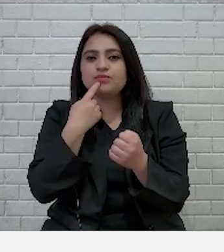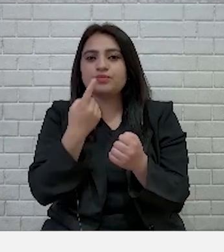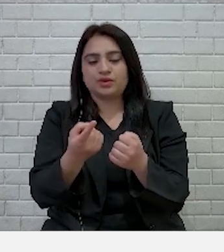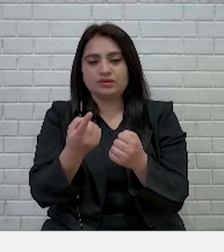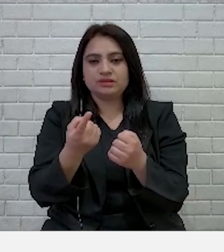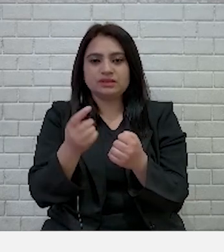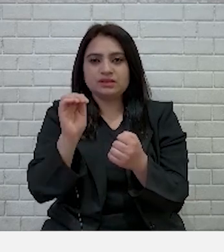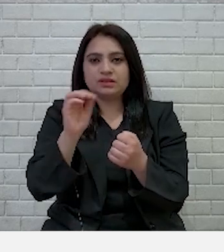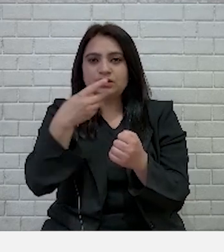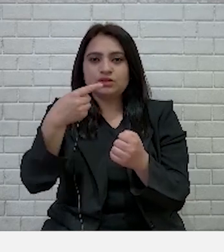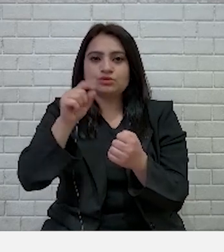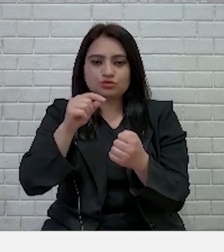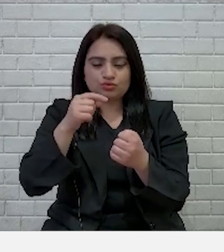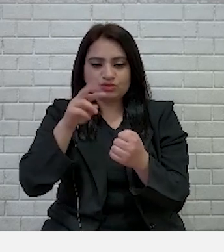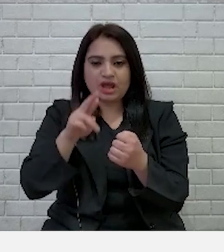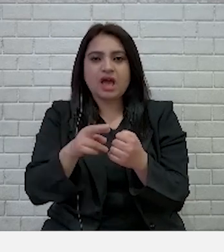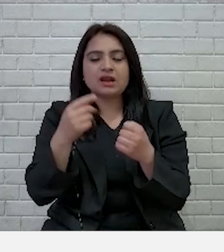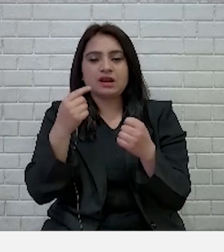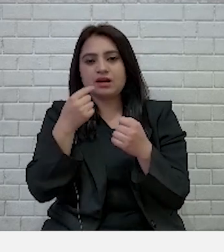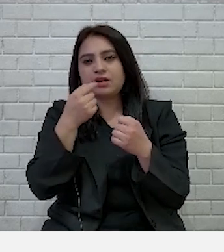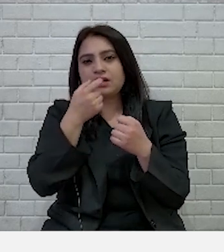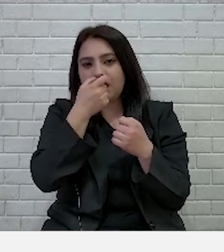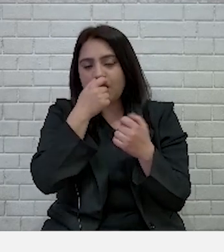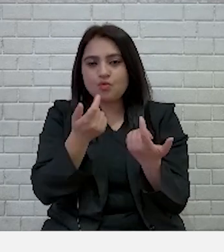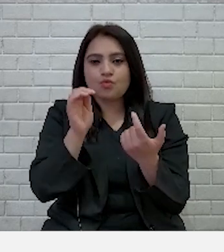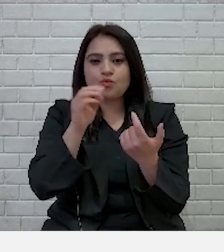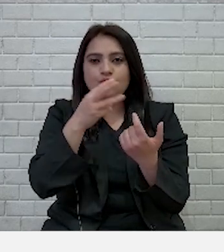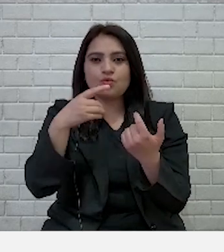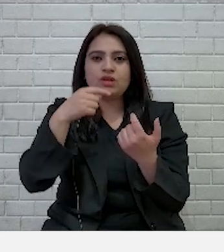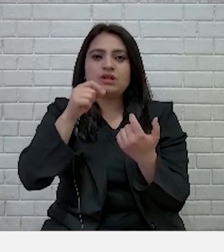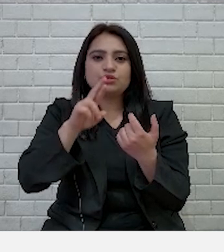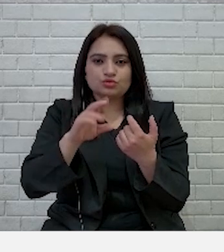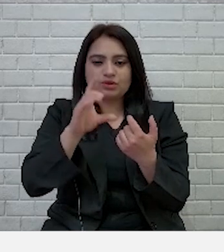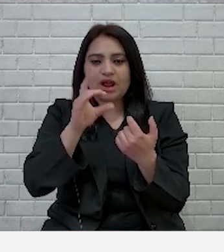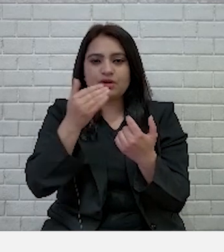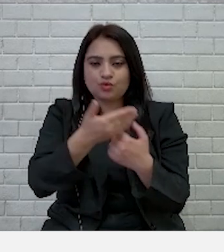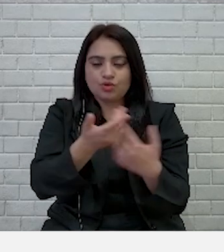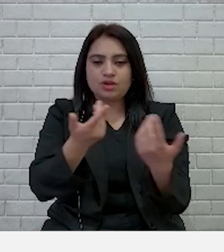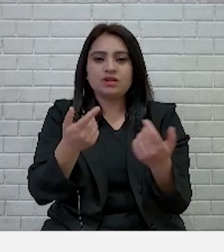all the potters reside. So, that is how they separated the areas in the city.